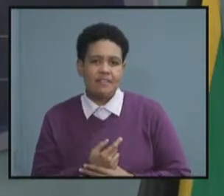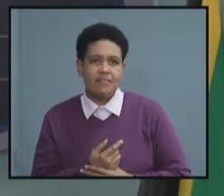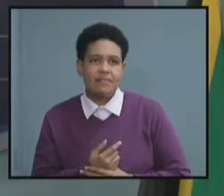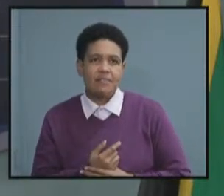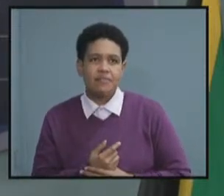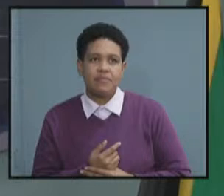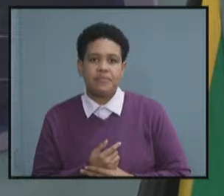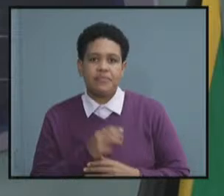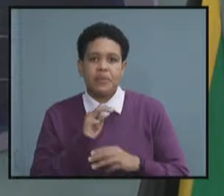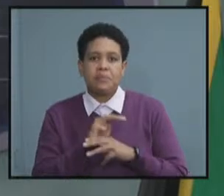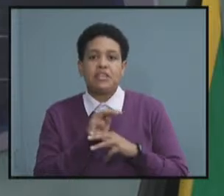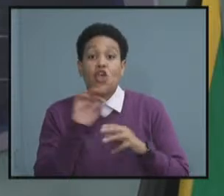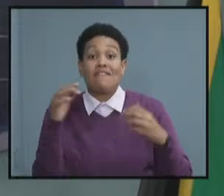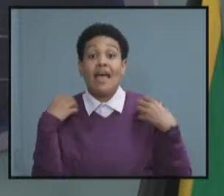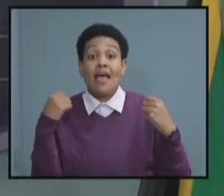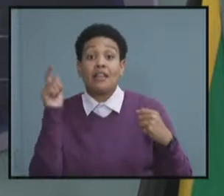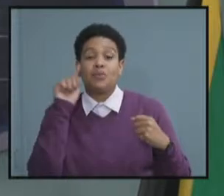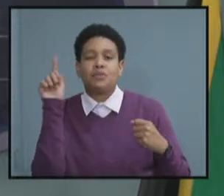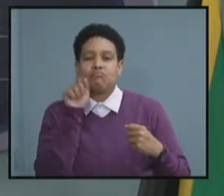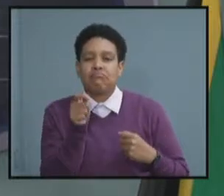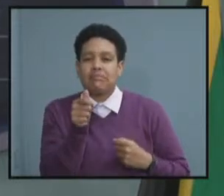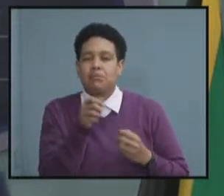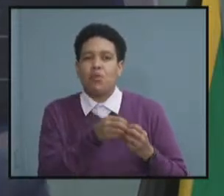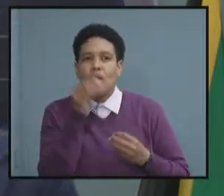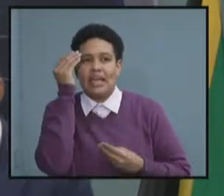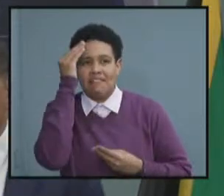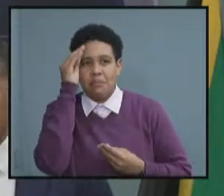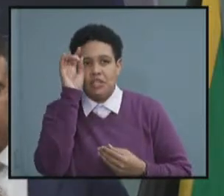And the Minister of Health will give you a little bit more.